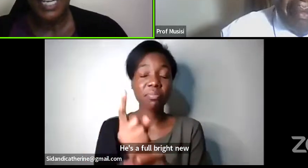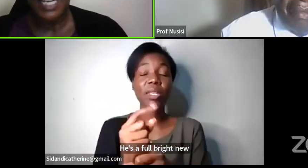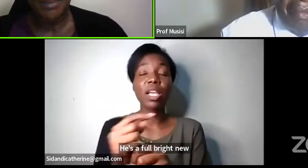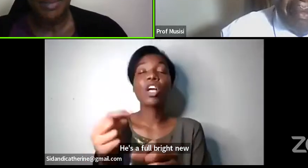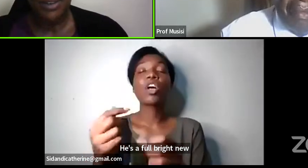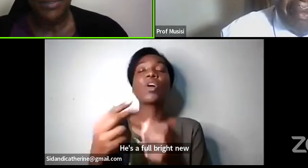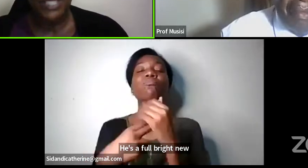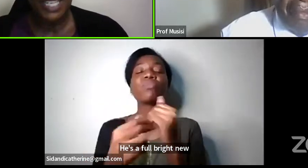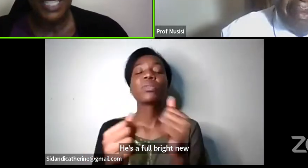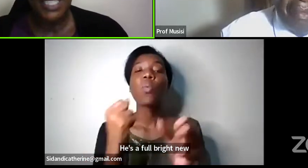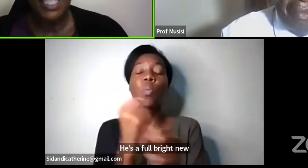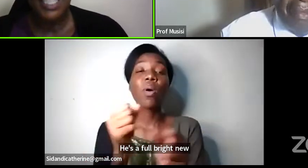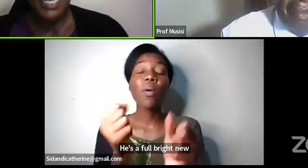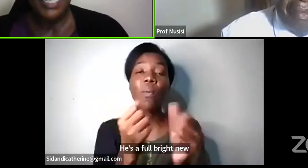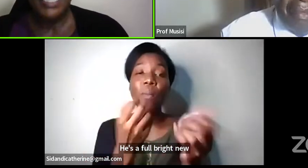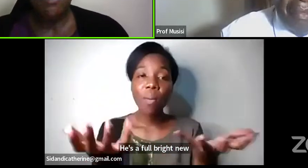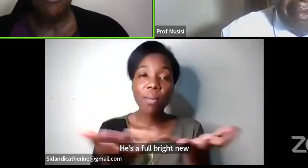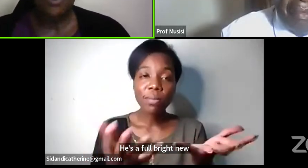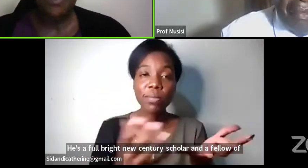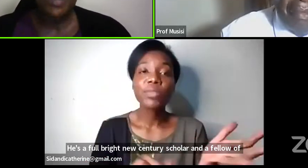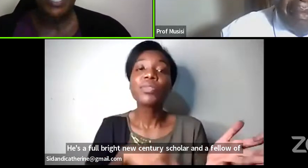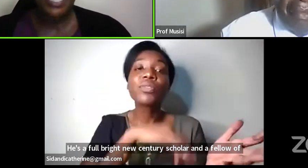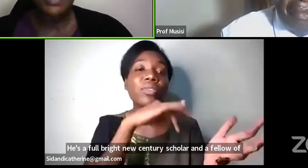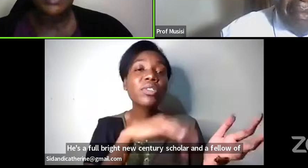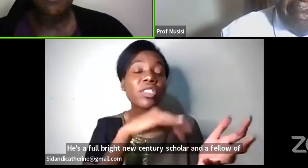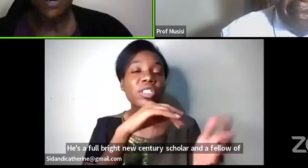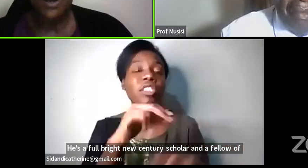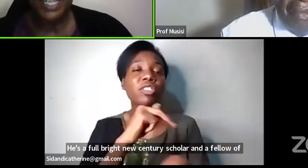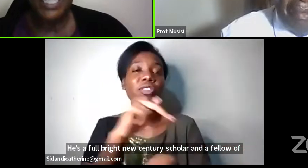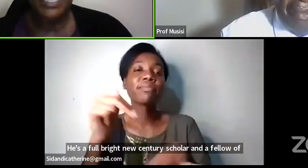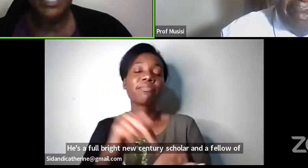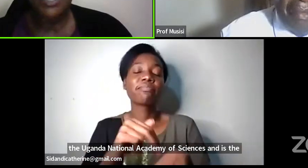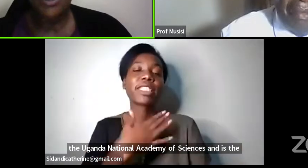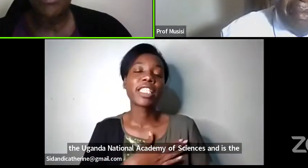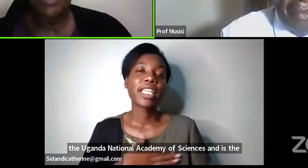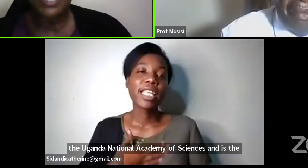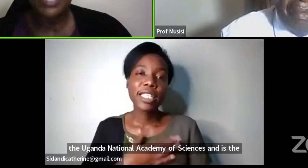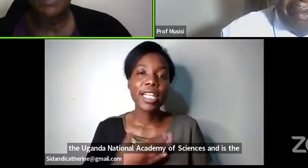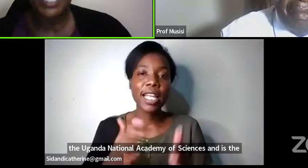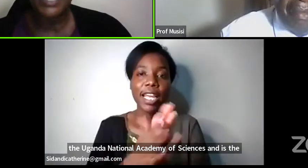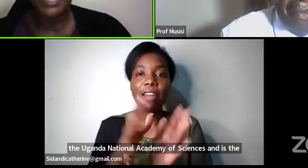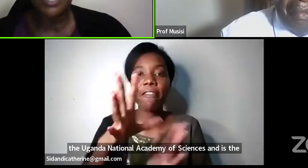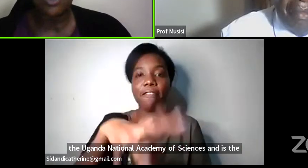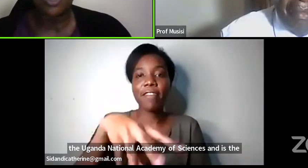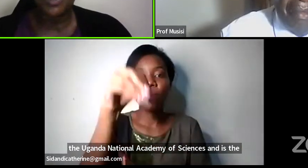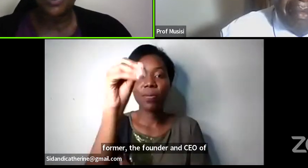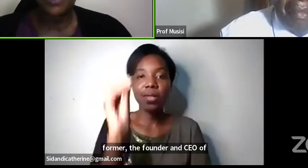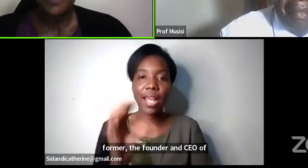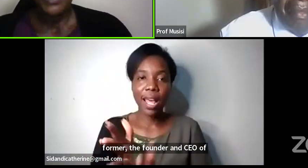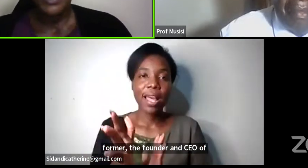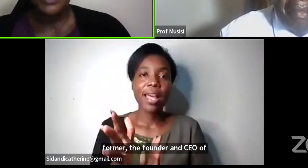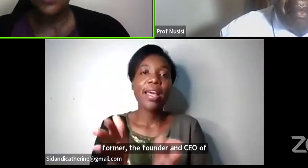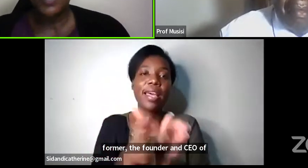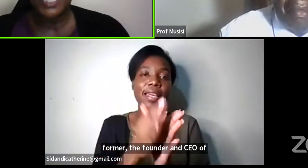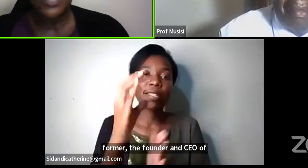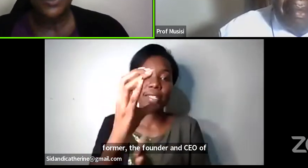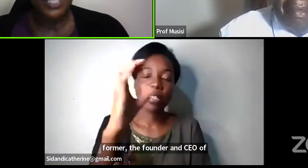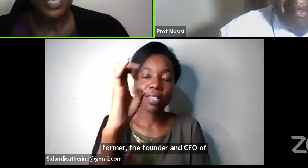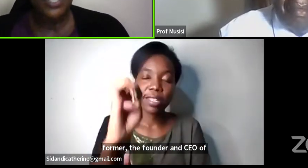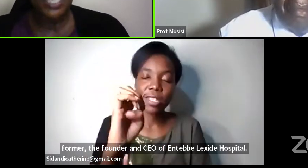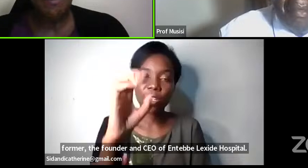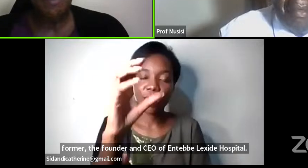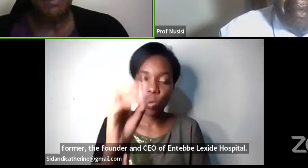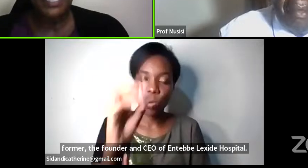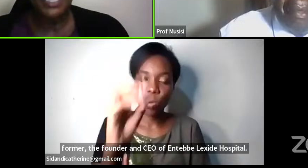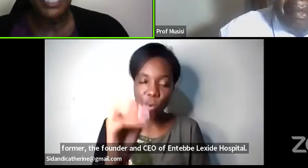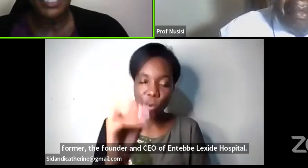National Academy of Sciences, and is the founder and CEO of Entebbe Lakeside Hospital. He's widely